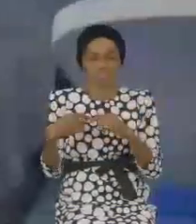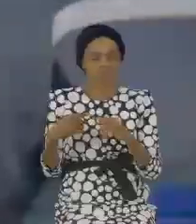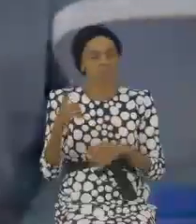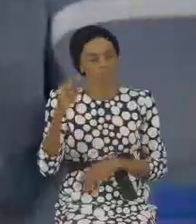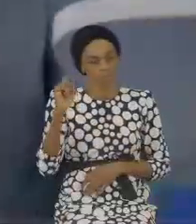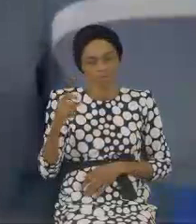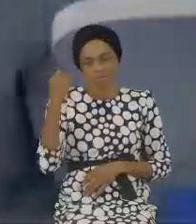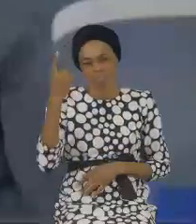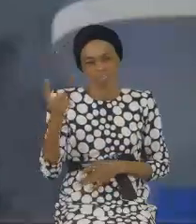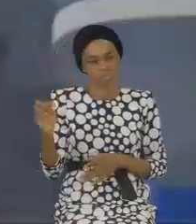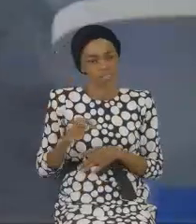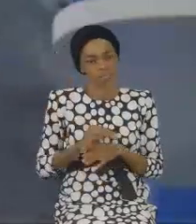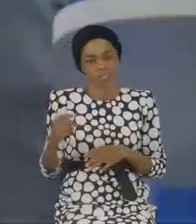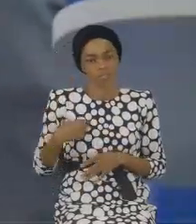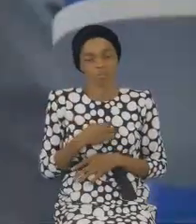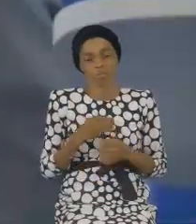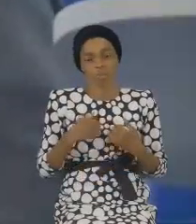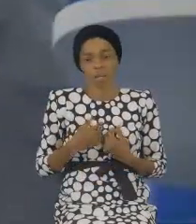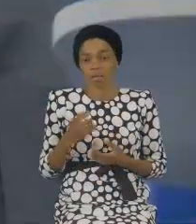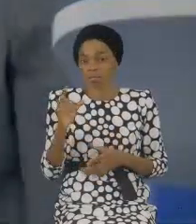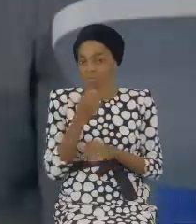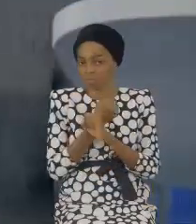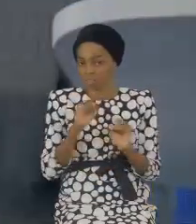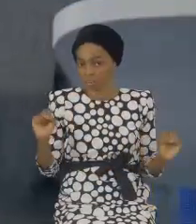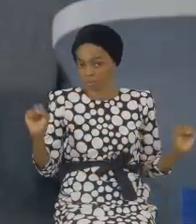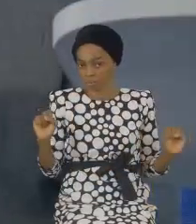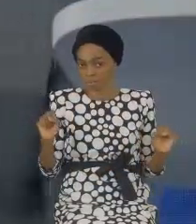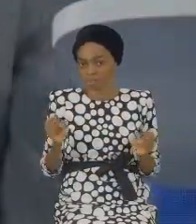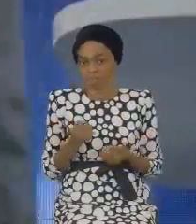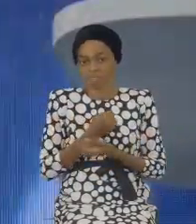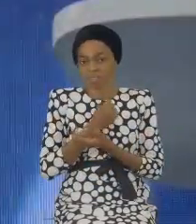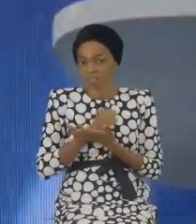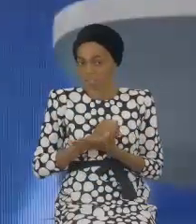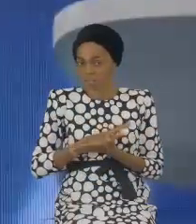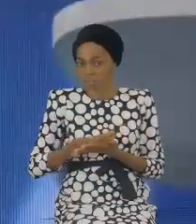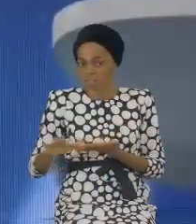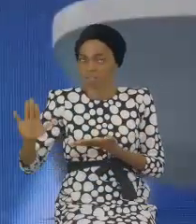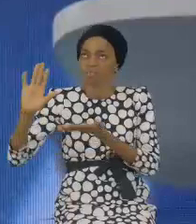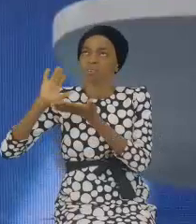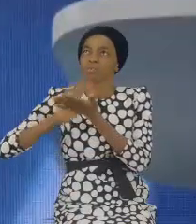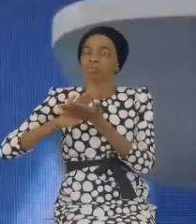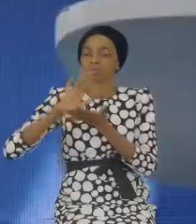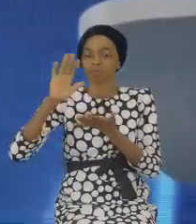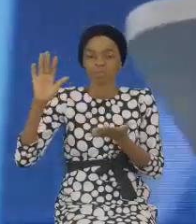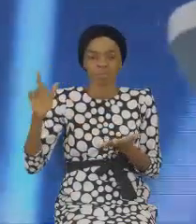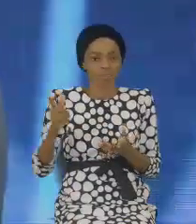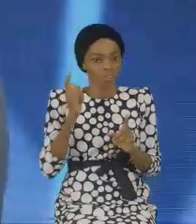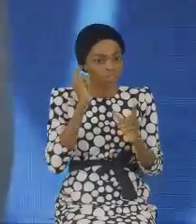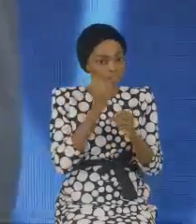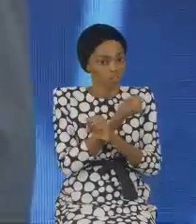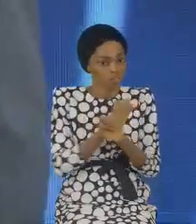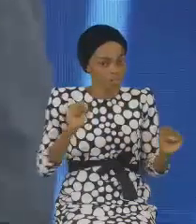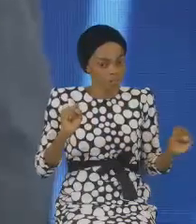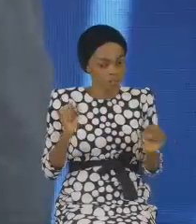The ministry will have justification, sanctification, glorification. Justification